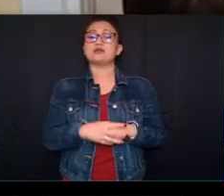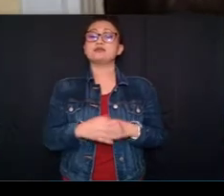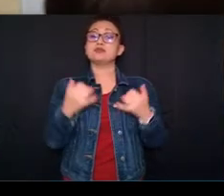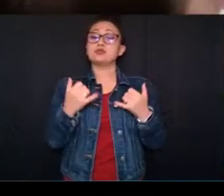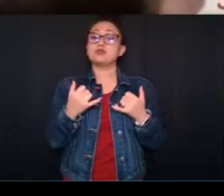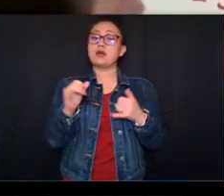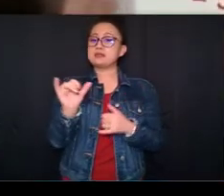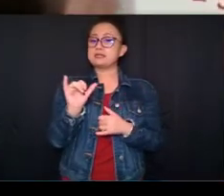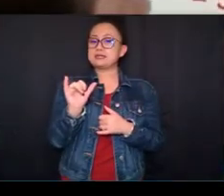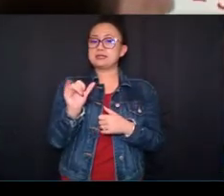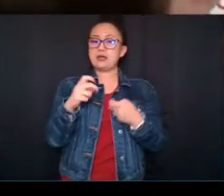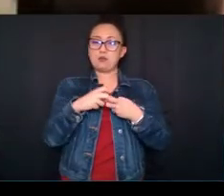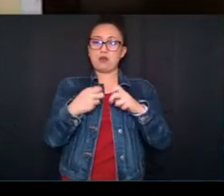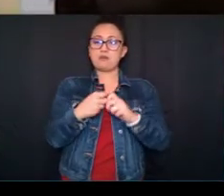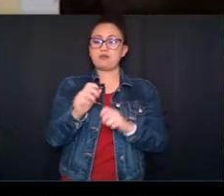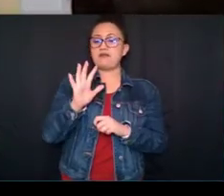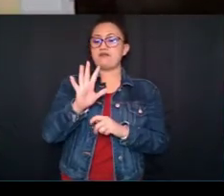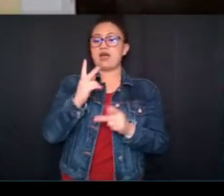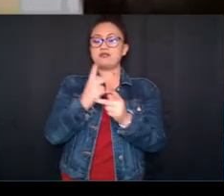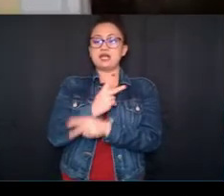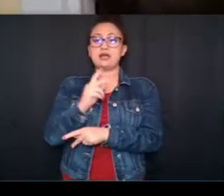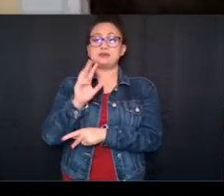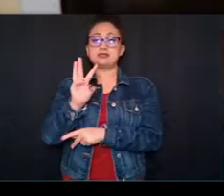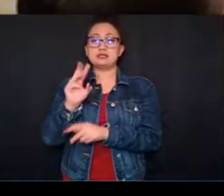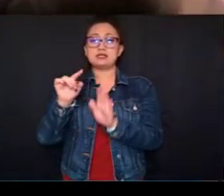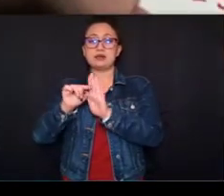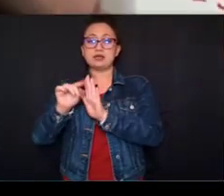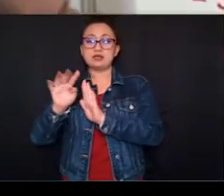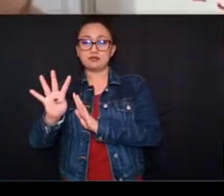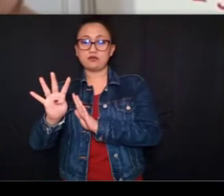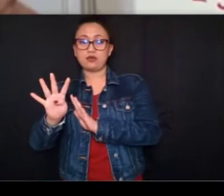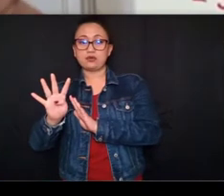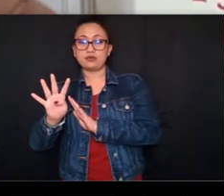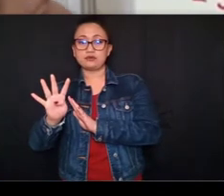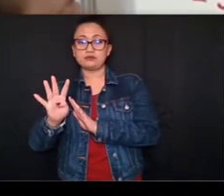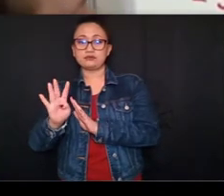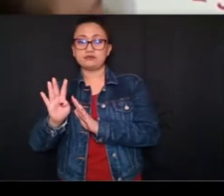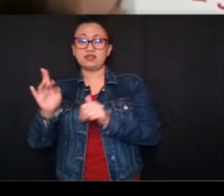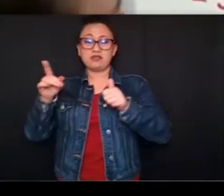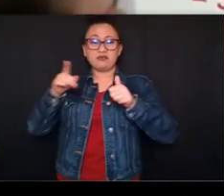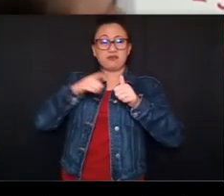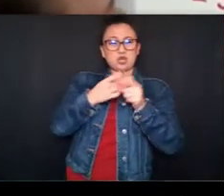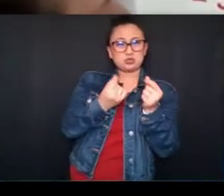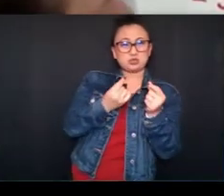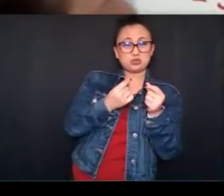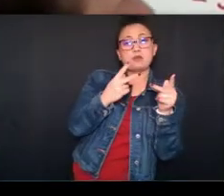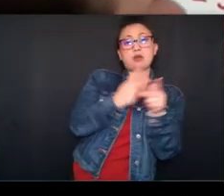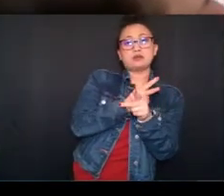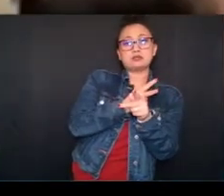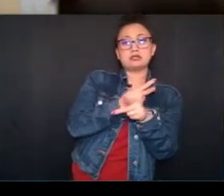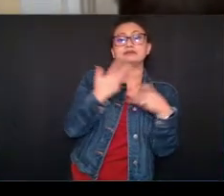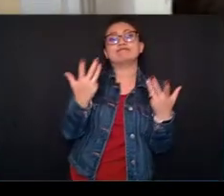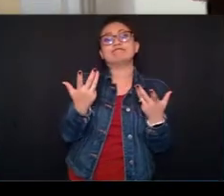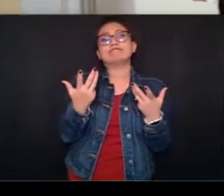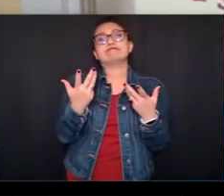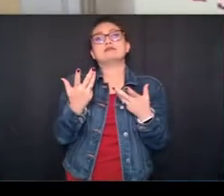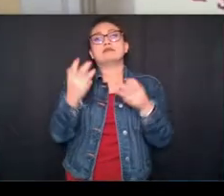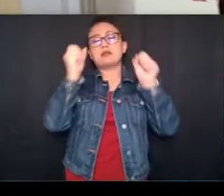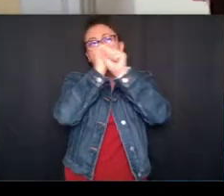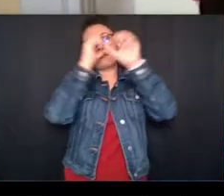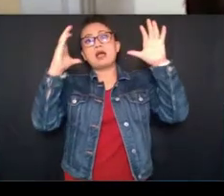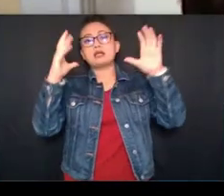5 times 6 minus 4. The way we were supposed to do is we multiplied first, then we did the subtraction. But let's say somebody doesn't know this very well, and